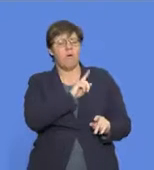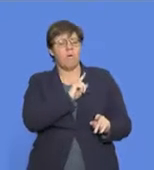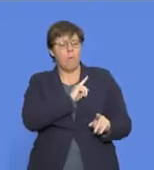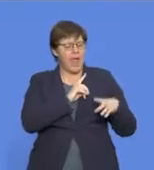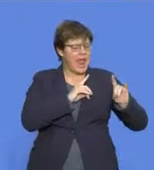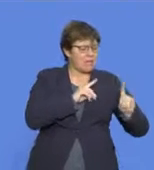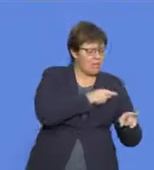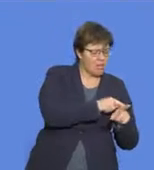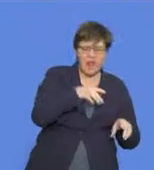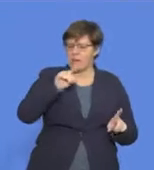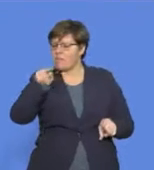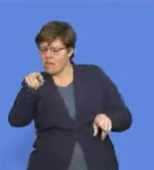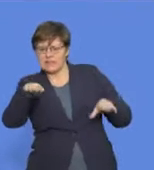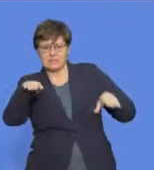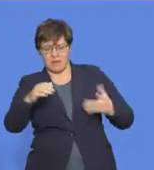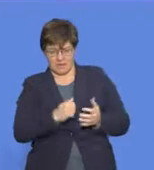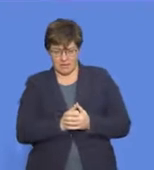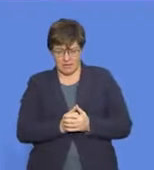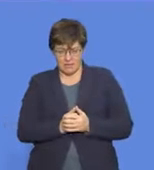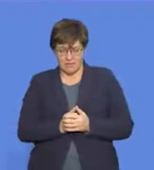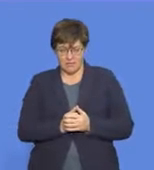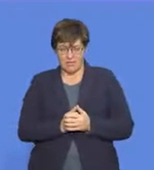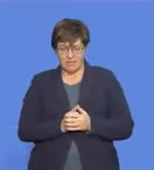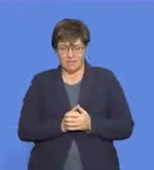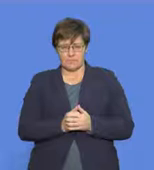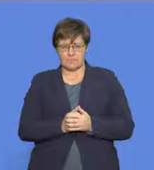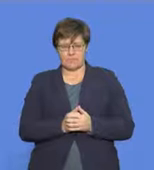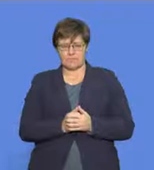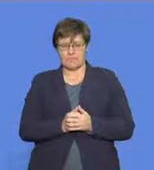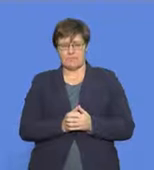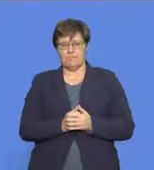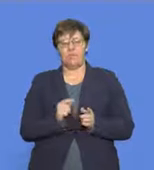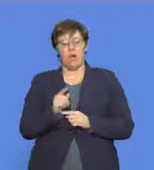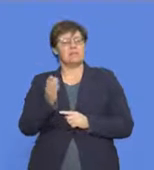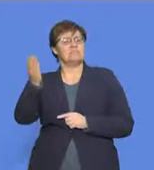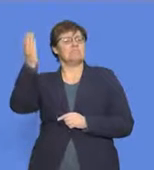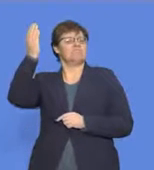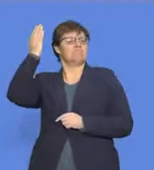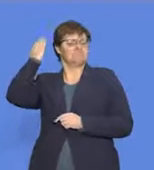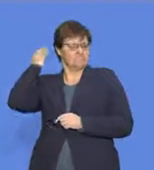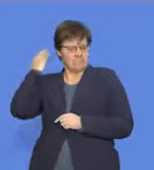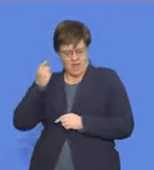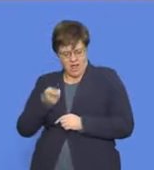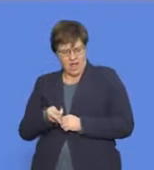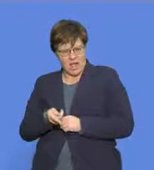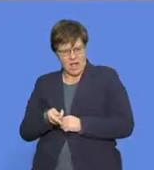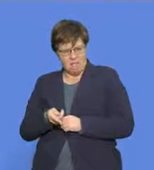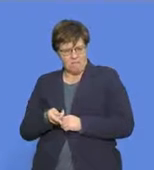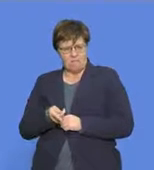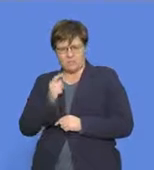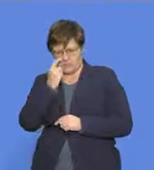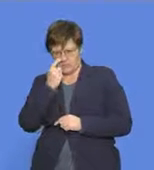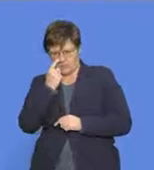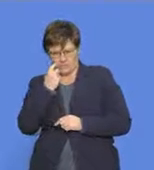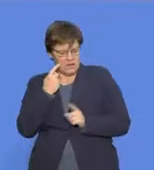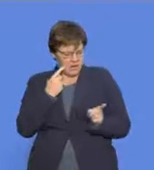might be similar. If we have a look today, why we find organisms that are similar but are actually